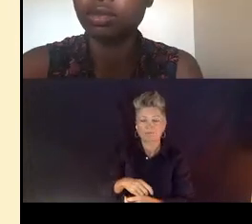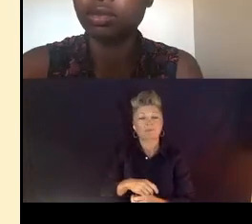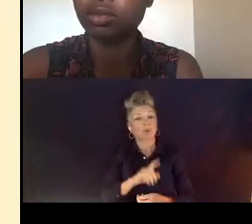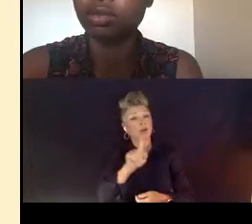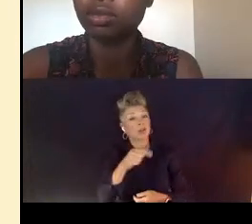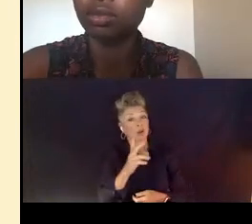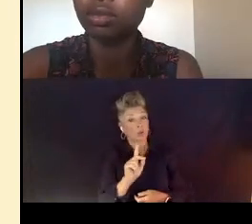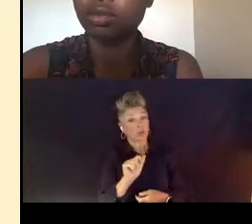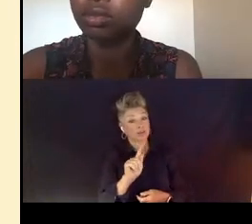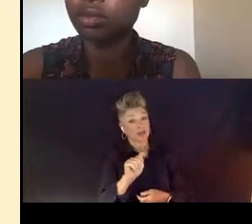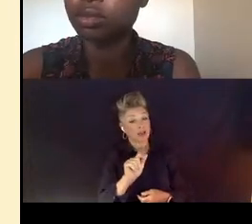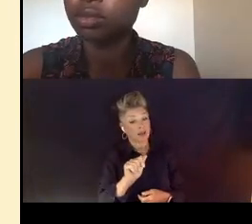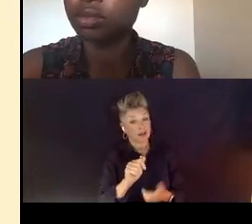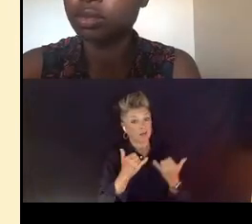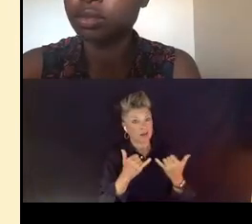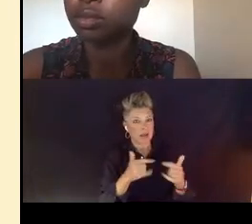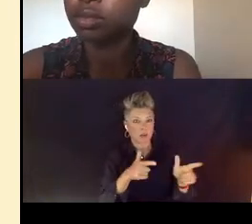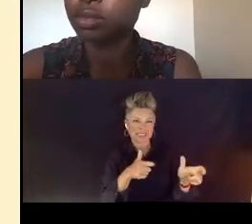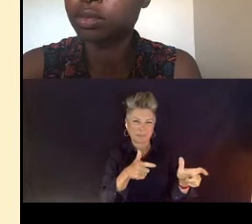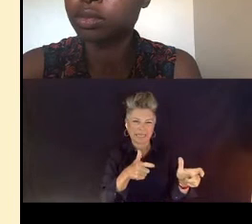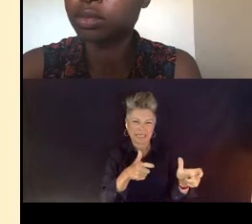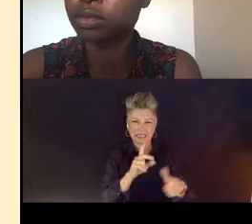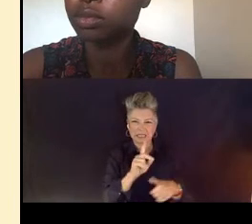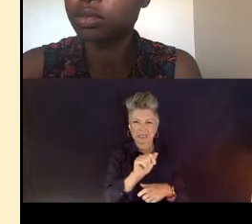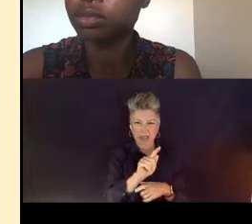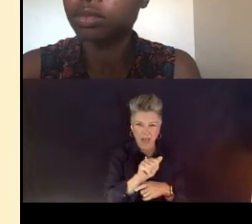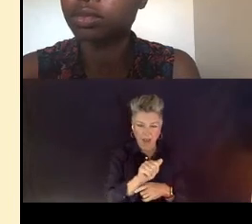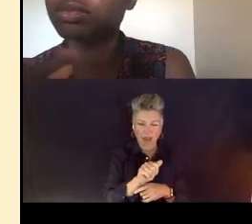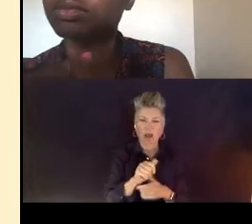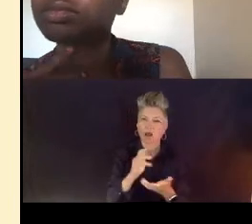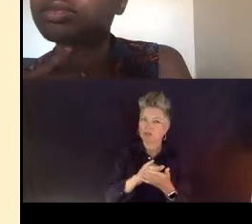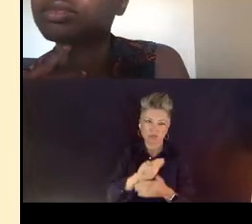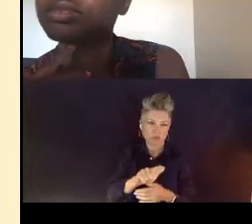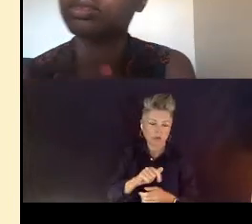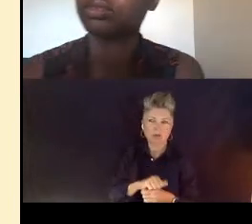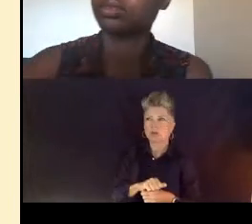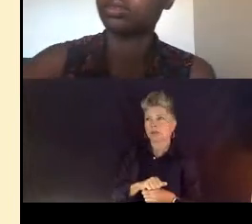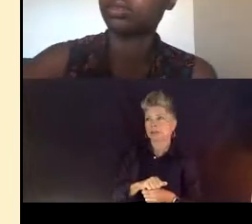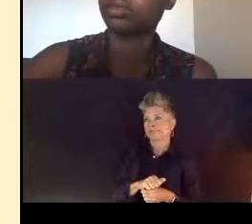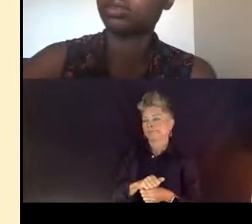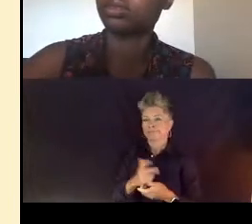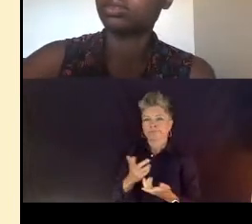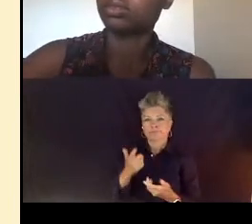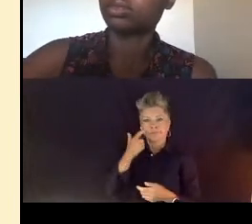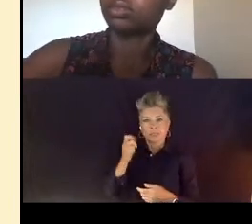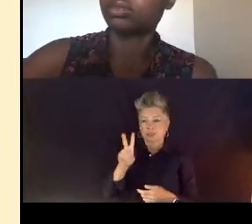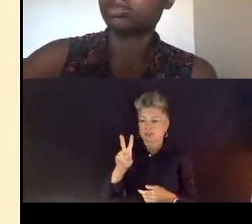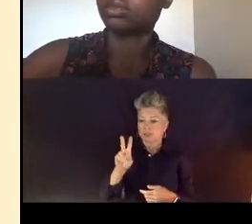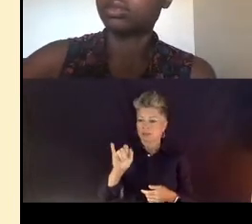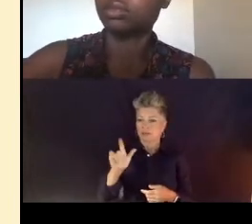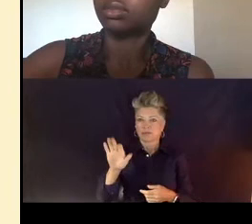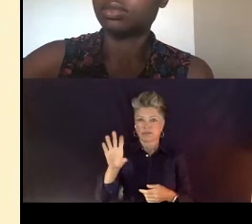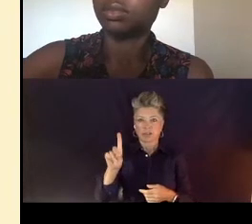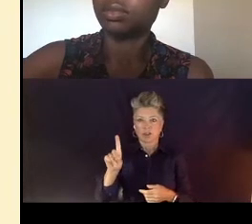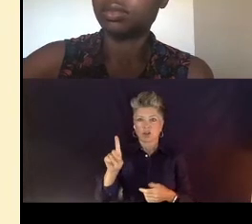is speed data. So hot concrete speed data from working with, because Villard is split between